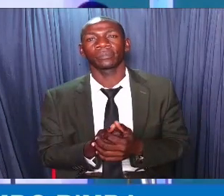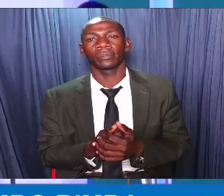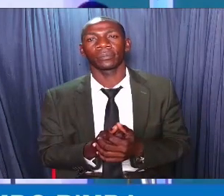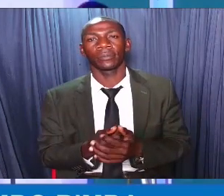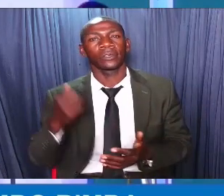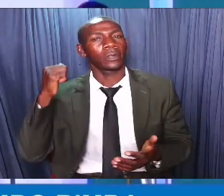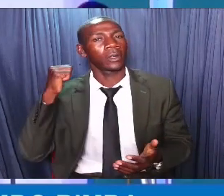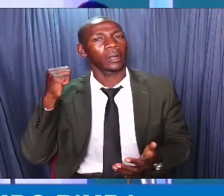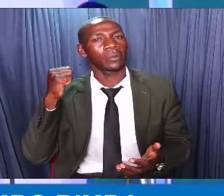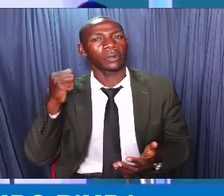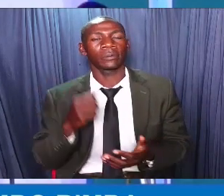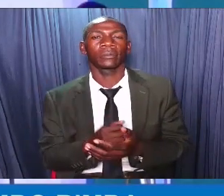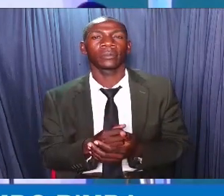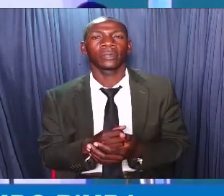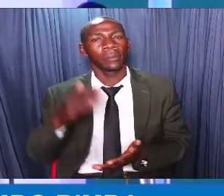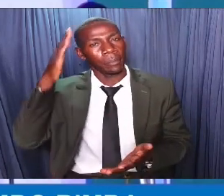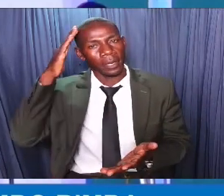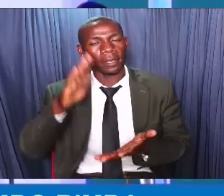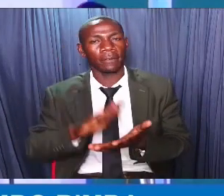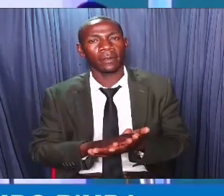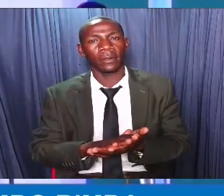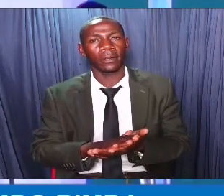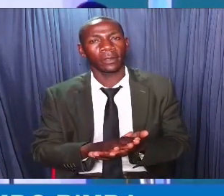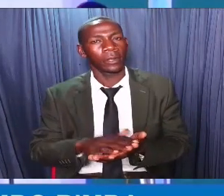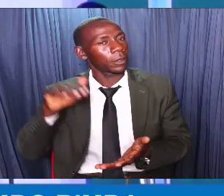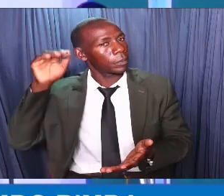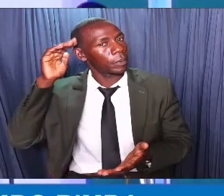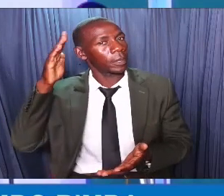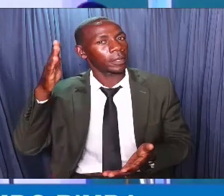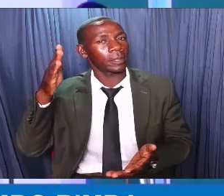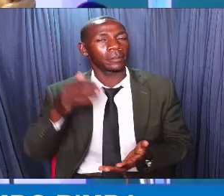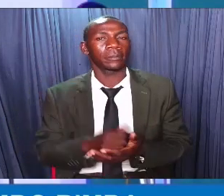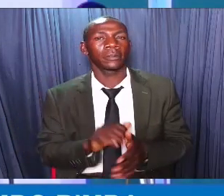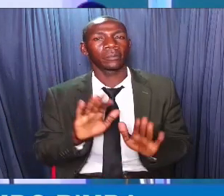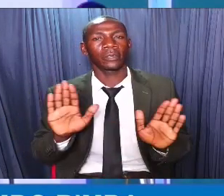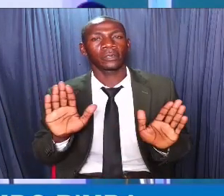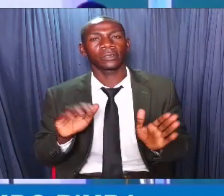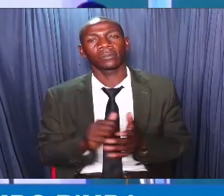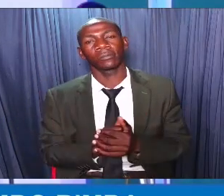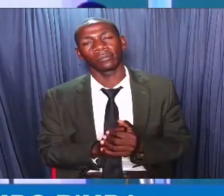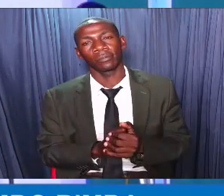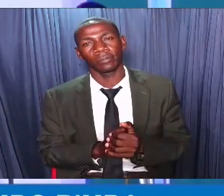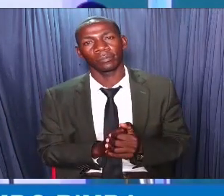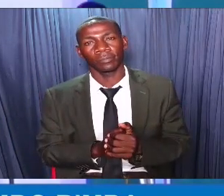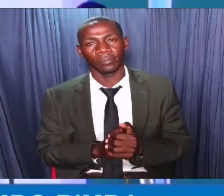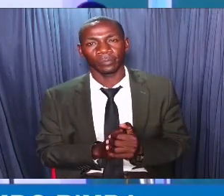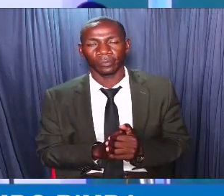Ndio silaha hii. That is the weapon. Kuamini. You believe. Na kutii. Then you obey. Bas. That is it.